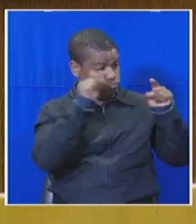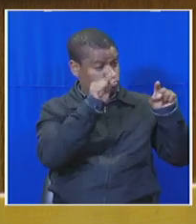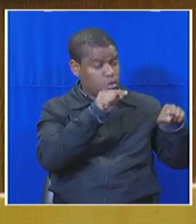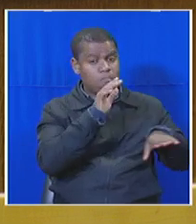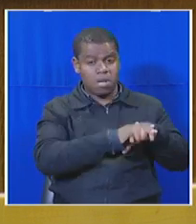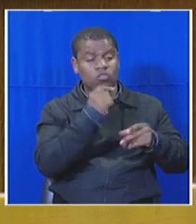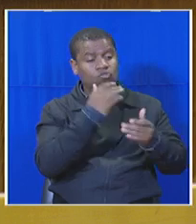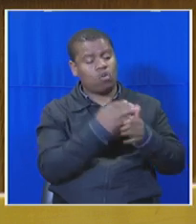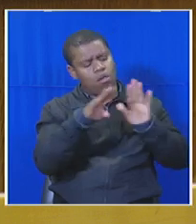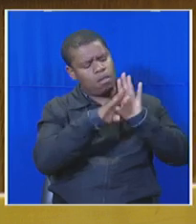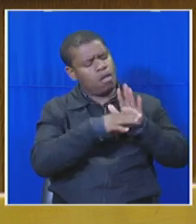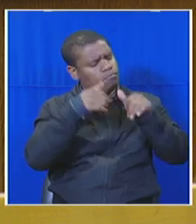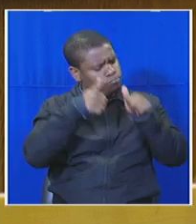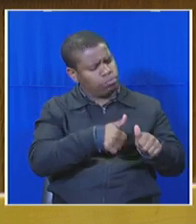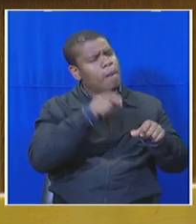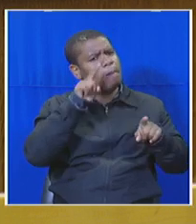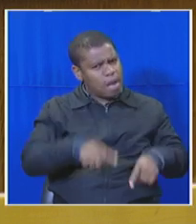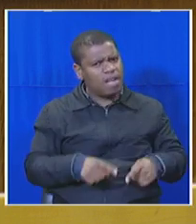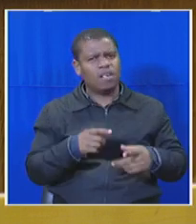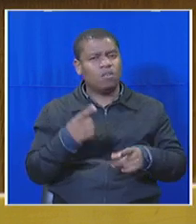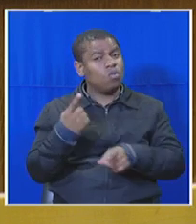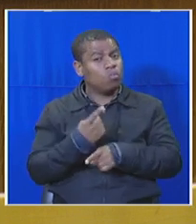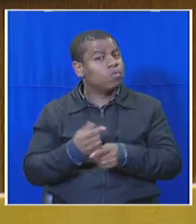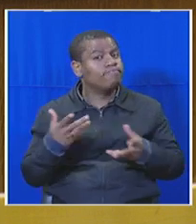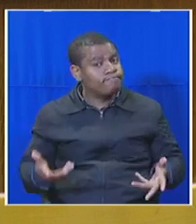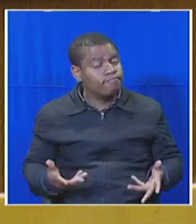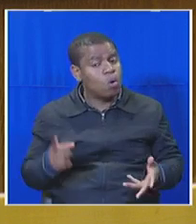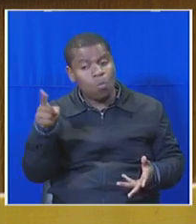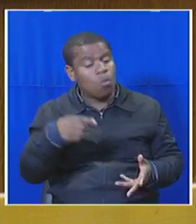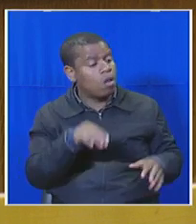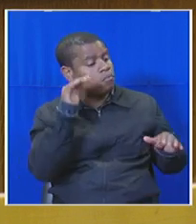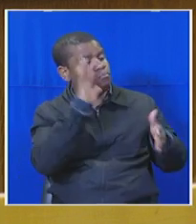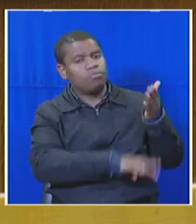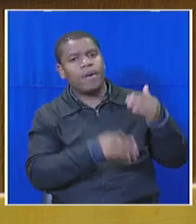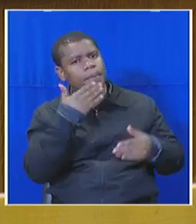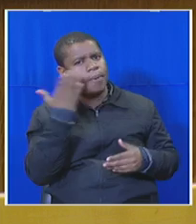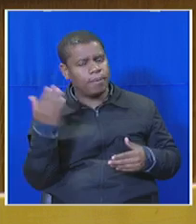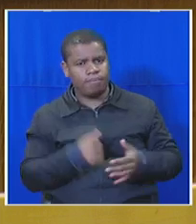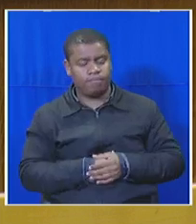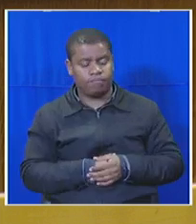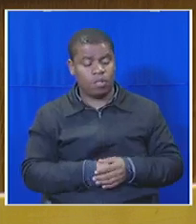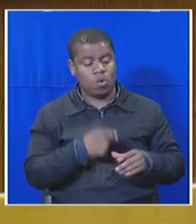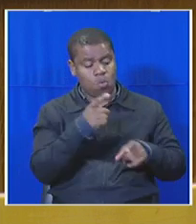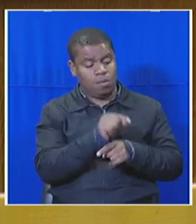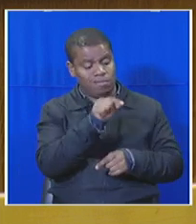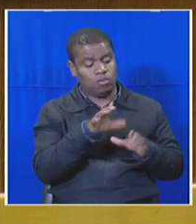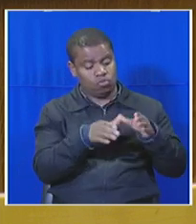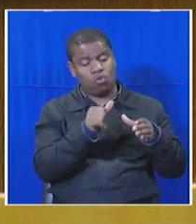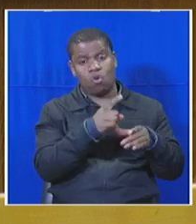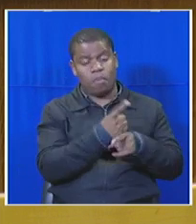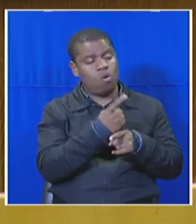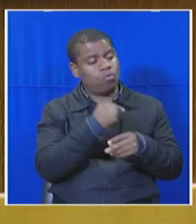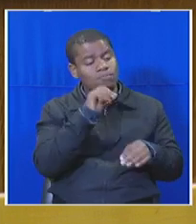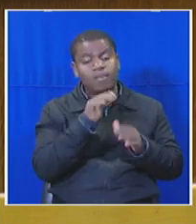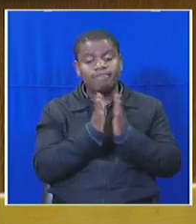control legislation, regulation and prescribed guidelines without any action being taken? Must COPA continue to call upon these senior managers